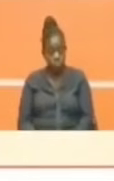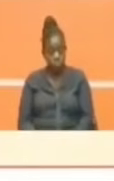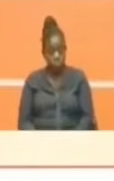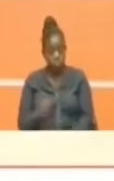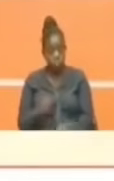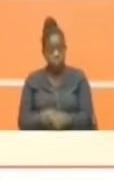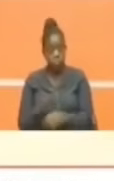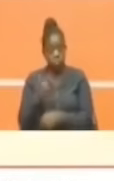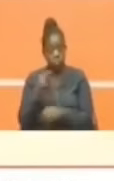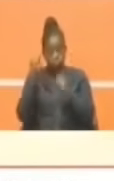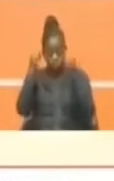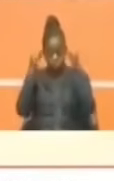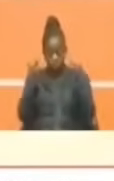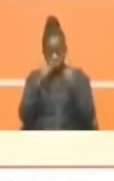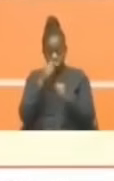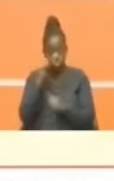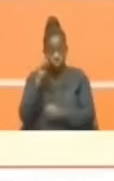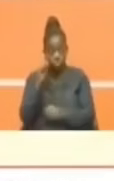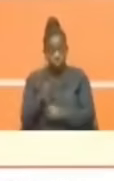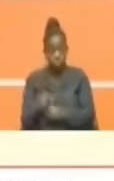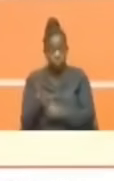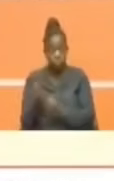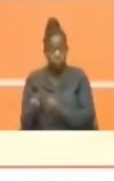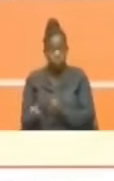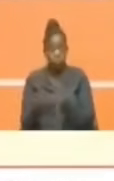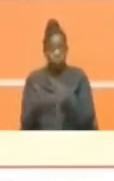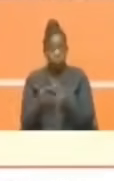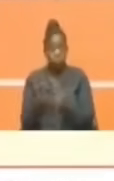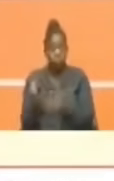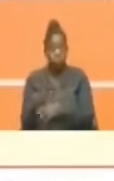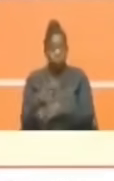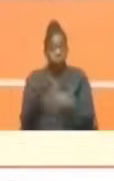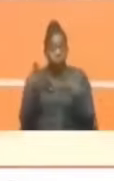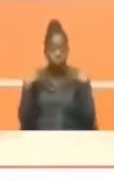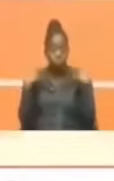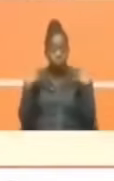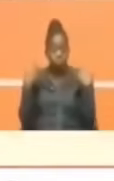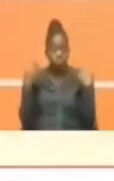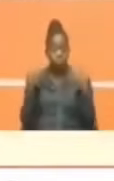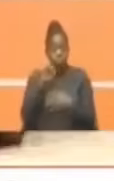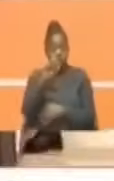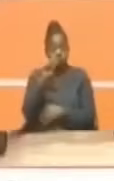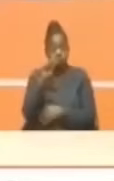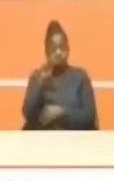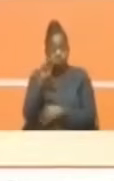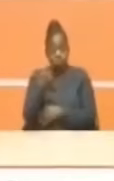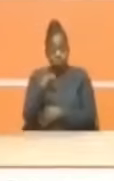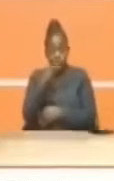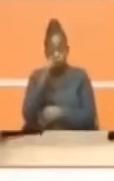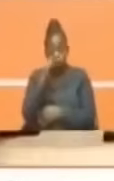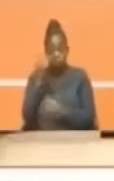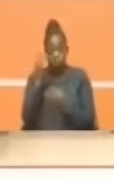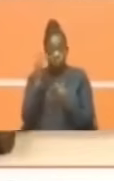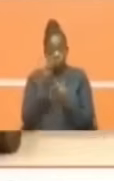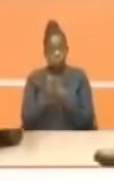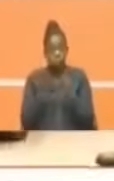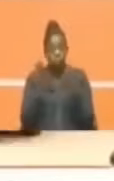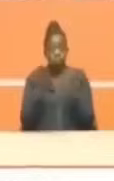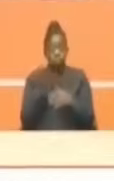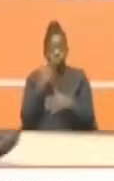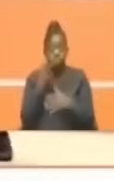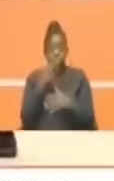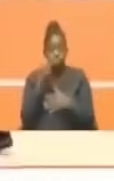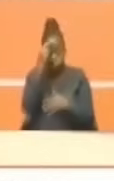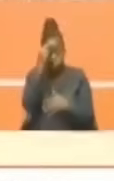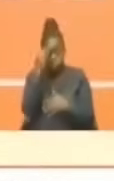kusamusamu pulezidenti yoweri museveni yatuuse nga yina emirisa emijigiza n'emizannyo jeneti museveni wakati mu ndowulo n'emiziro okuva mubayizi